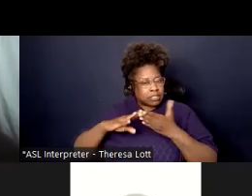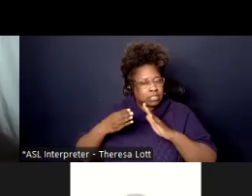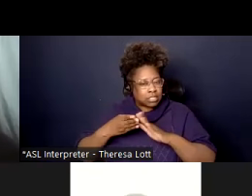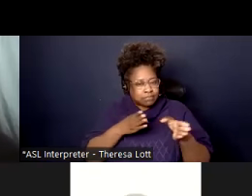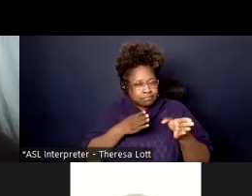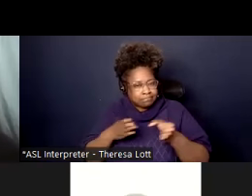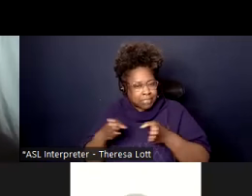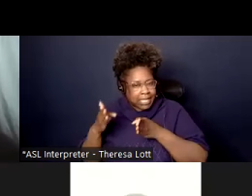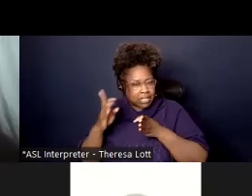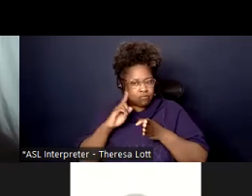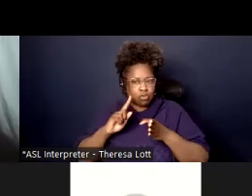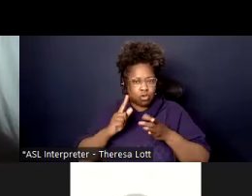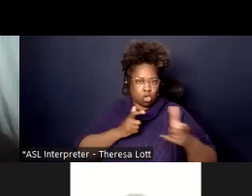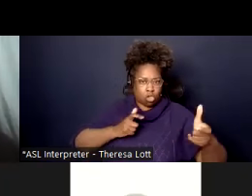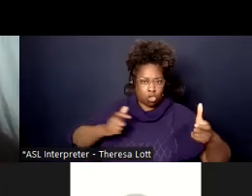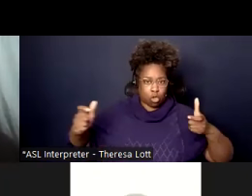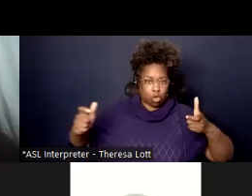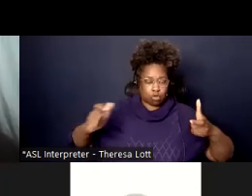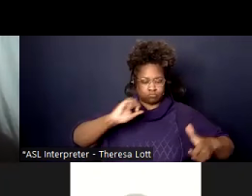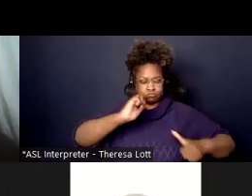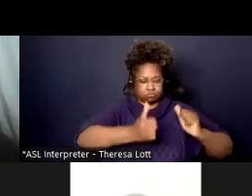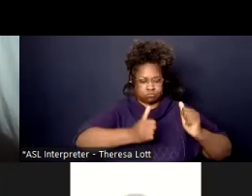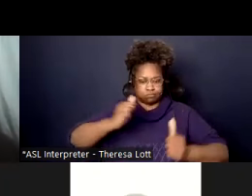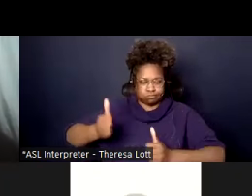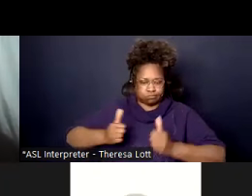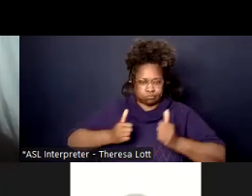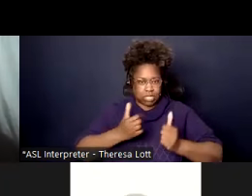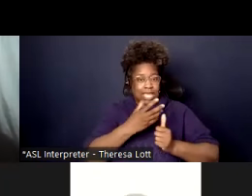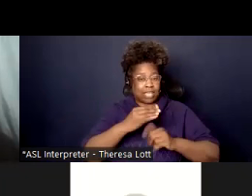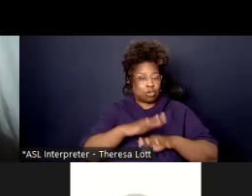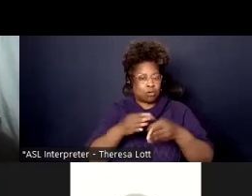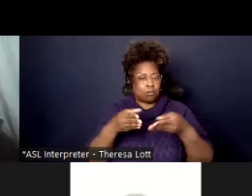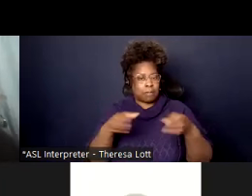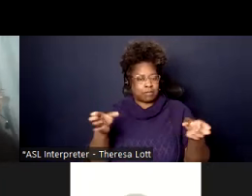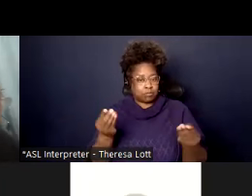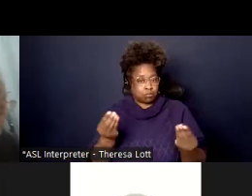opportunities and on public property? So,